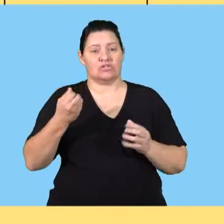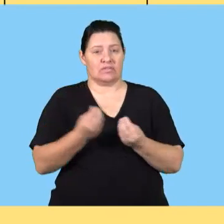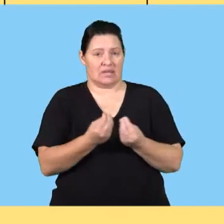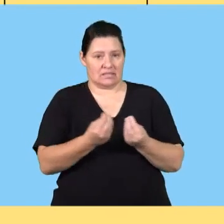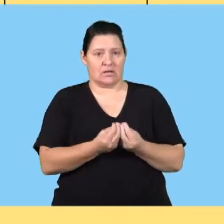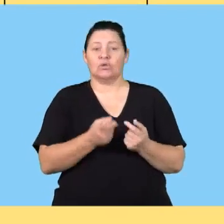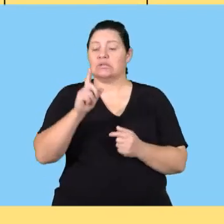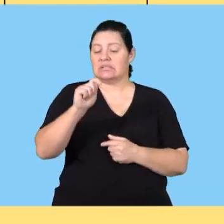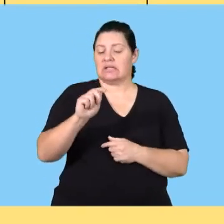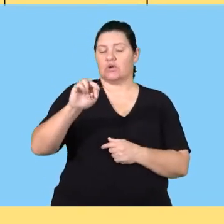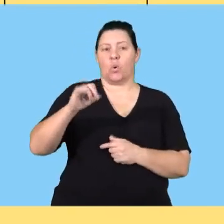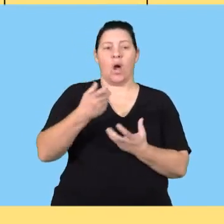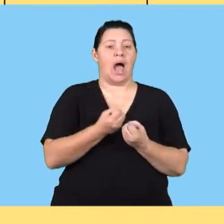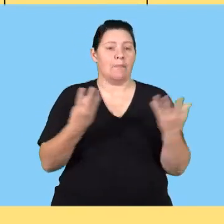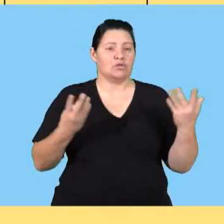T Noah,